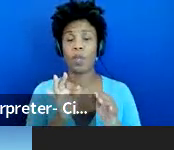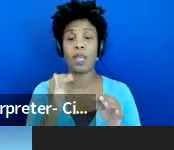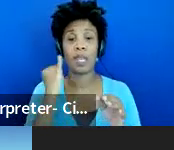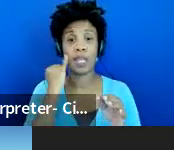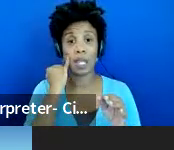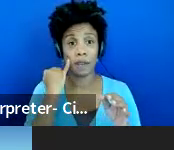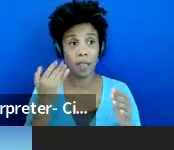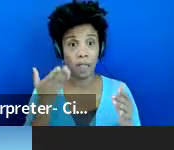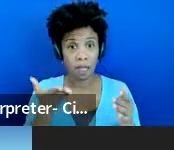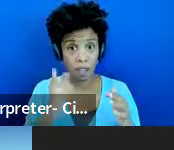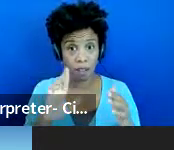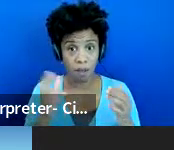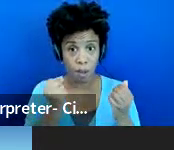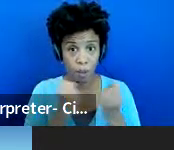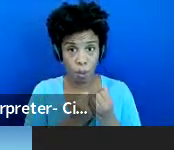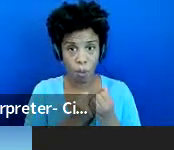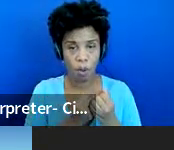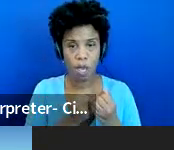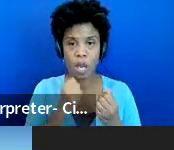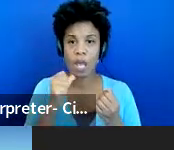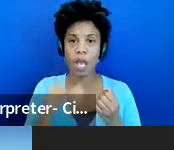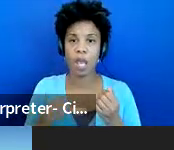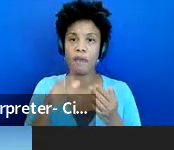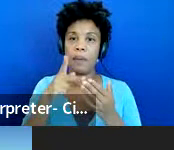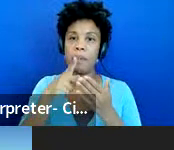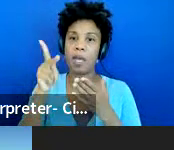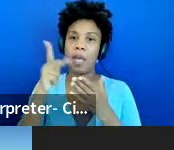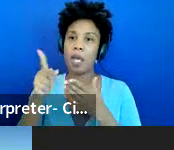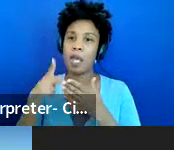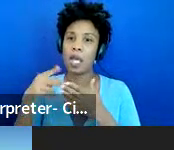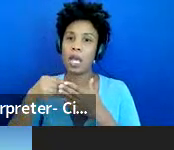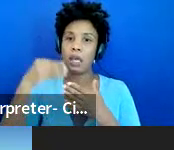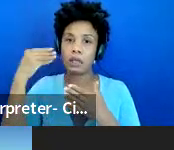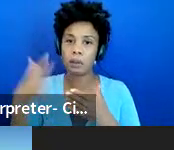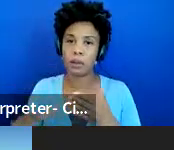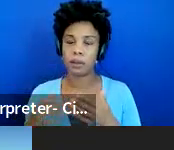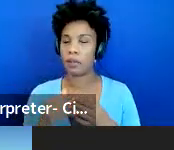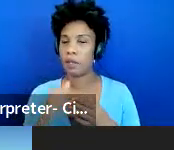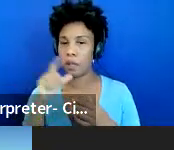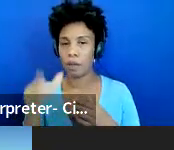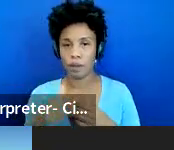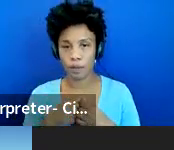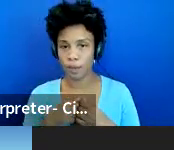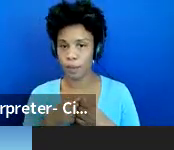for high expenses. So for example, in the study that we looked